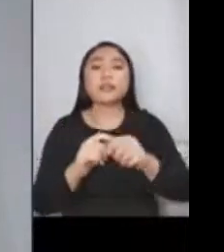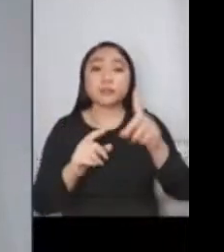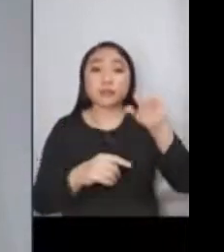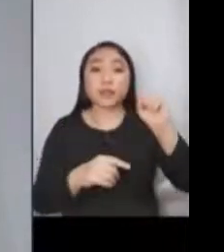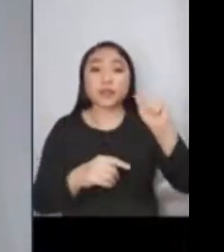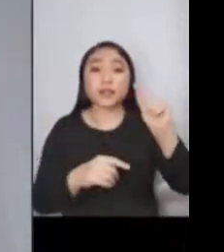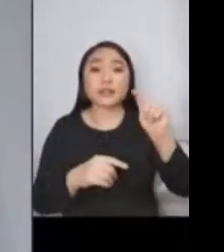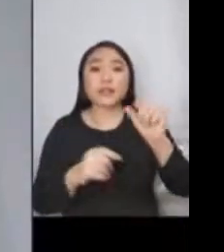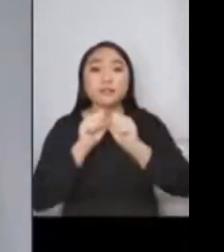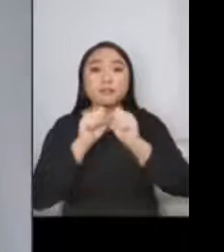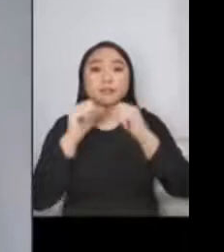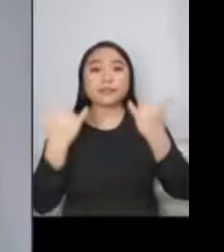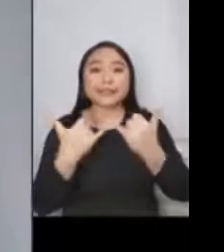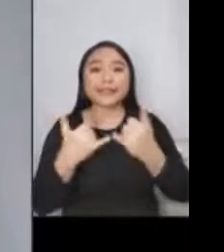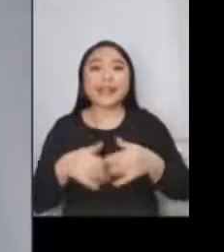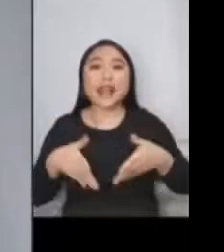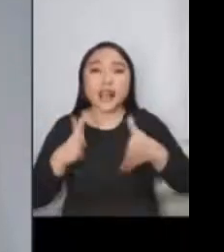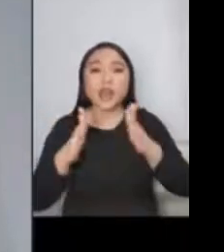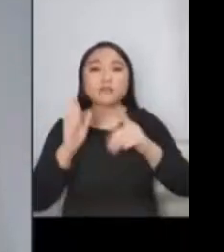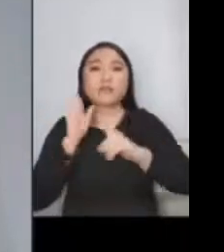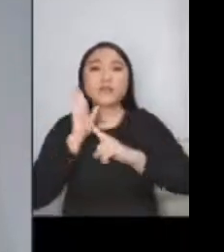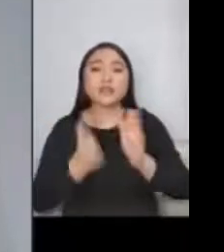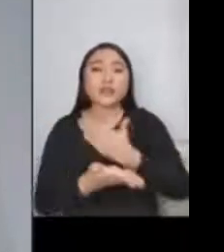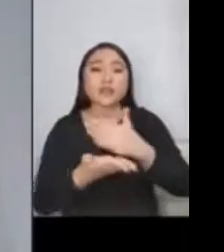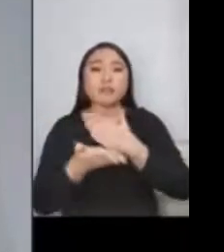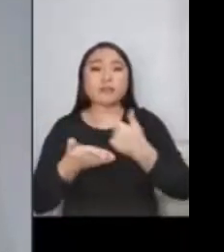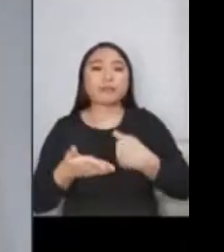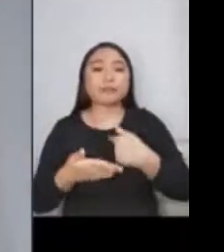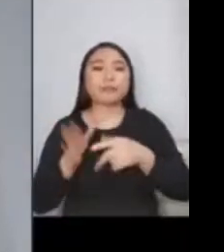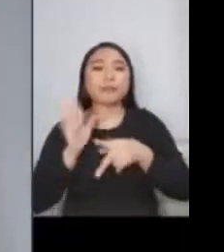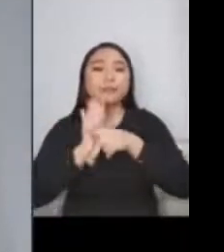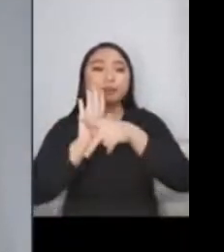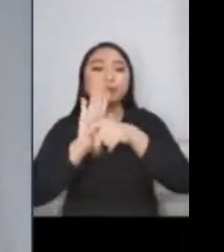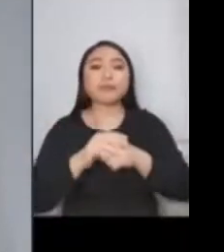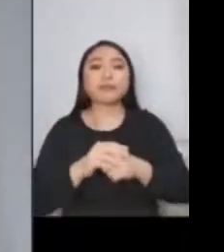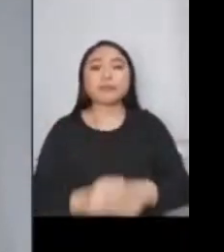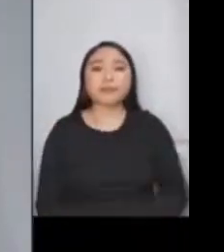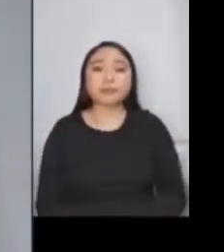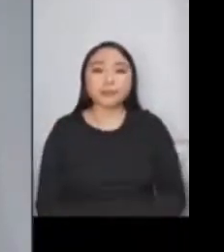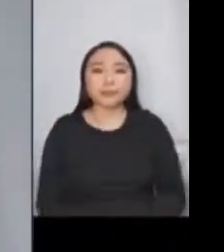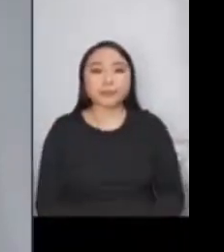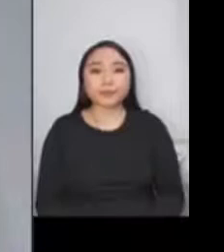different UST agencies. So to start with, allow me to share my screen.